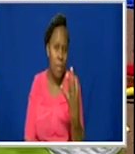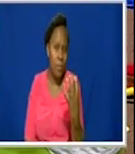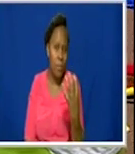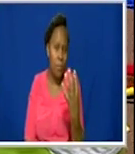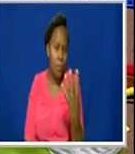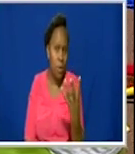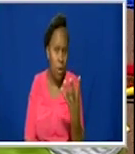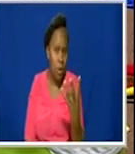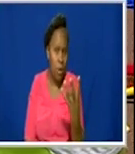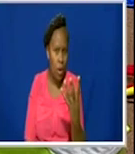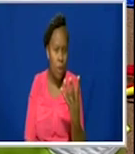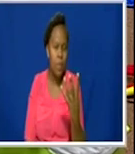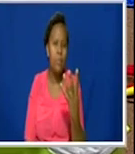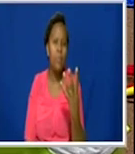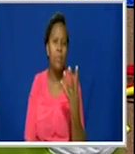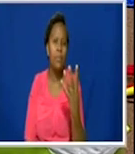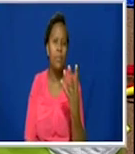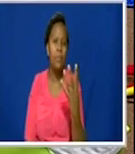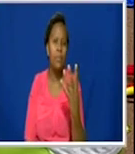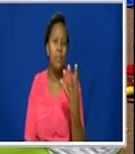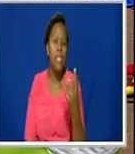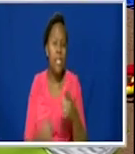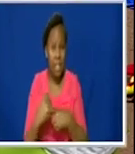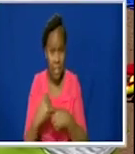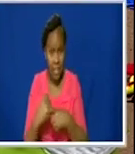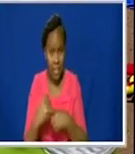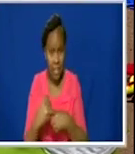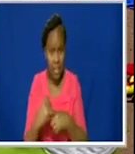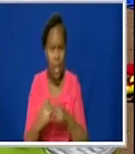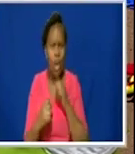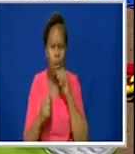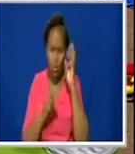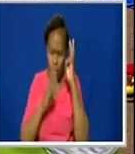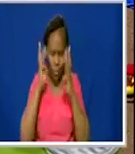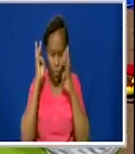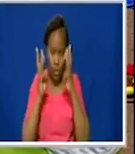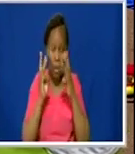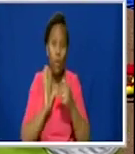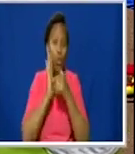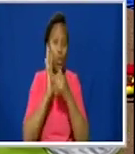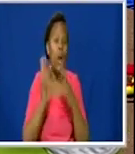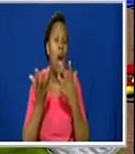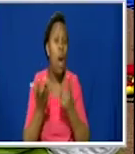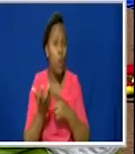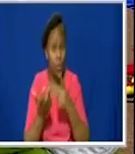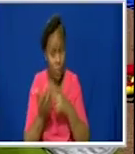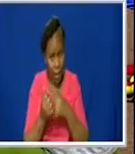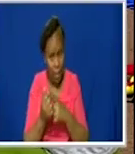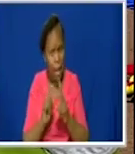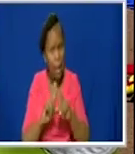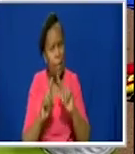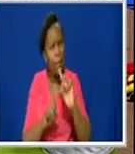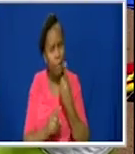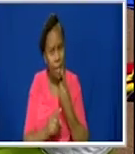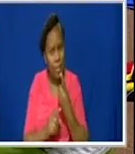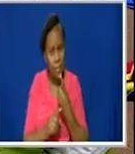1, 2, 4. Uh-huh. 6. Oh, don't worry. I'm going to show you how to count, okay? Okay. But first, let